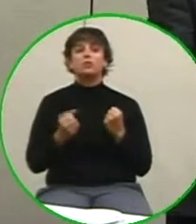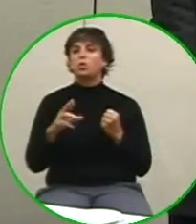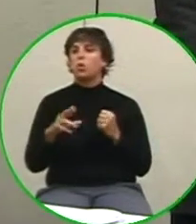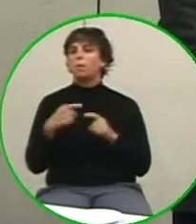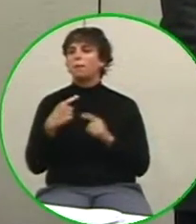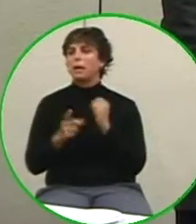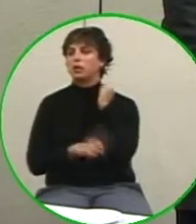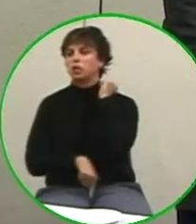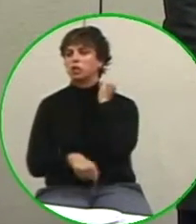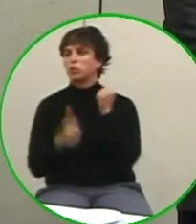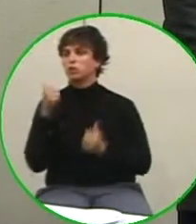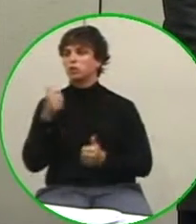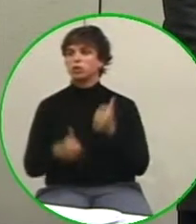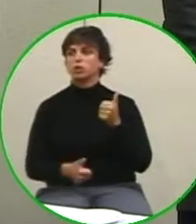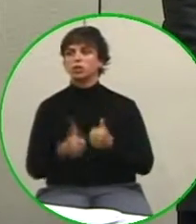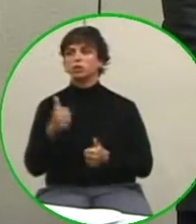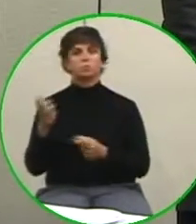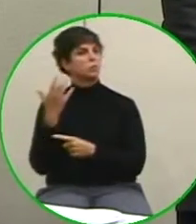a punisher?